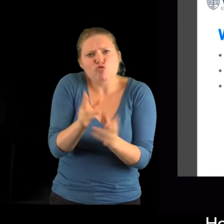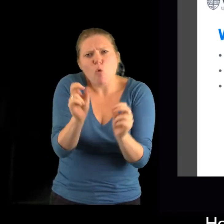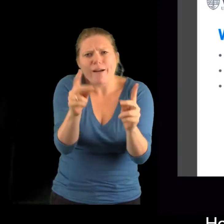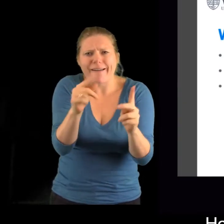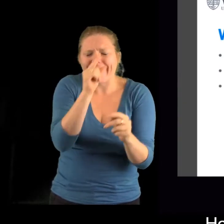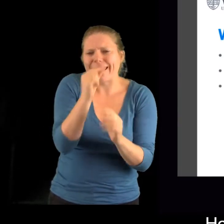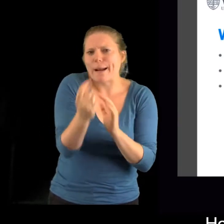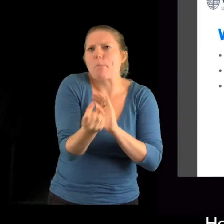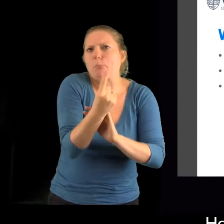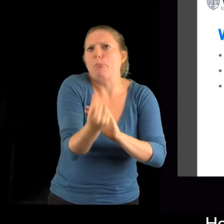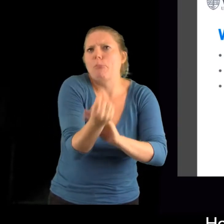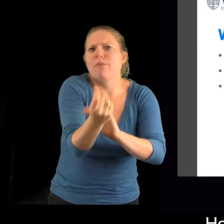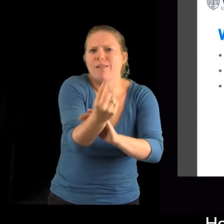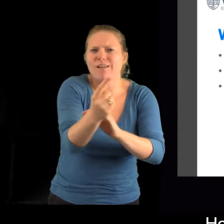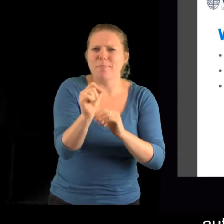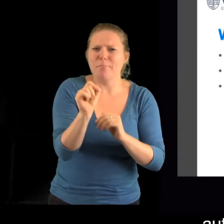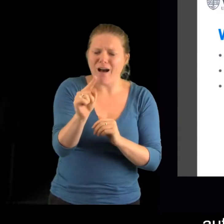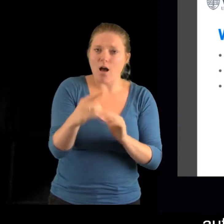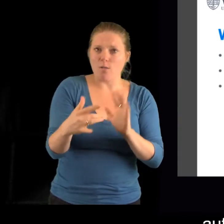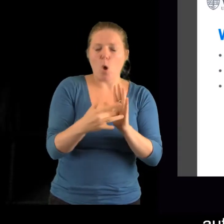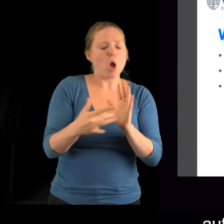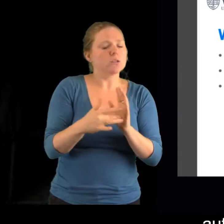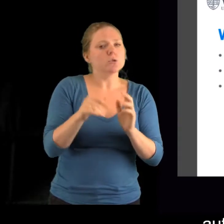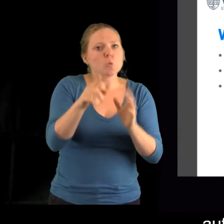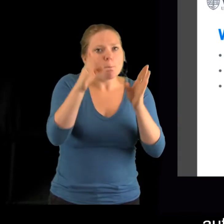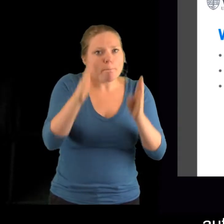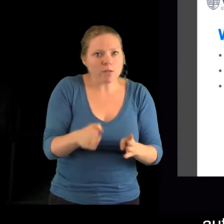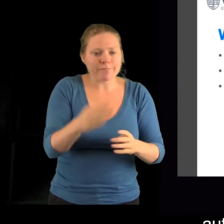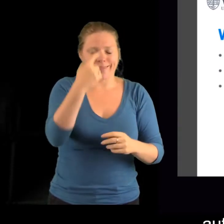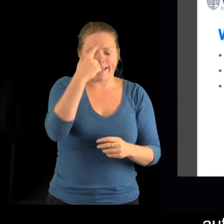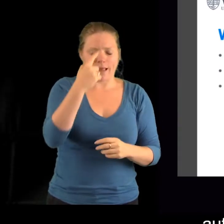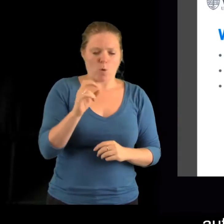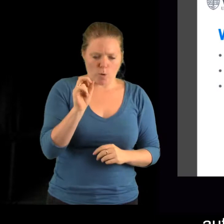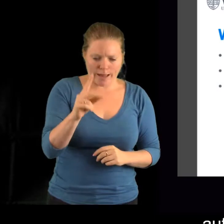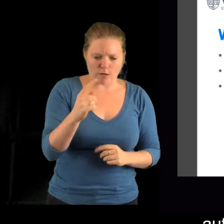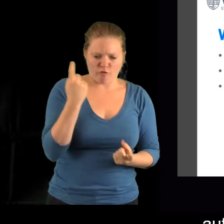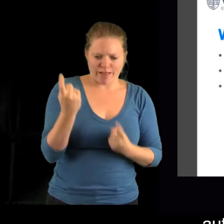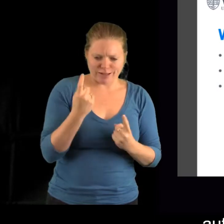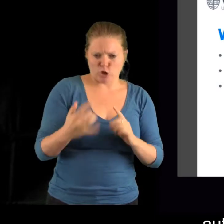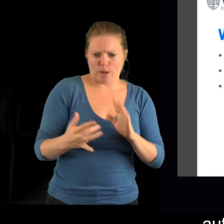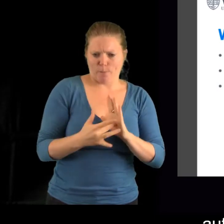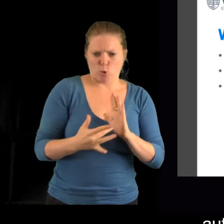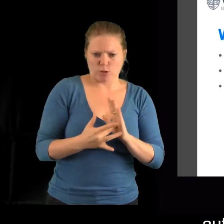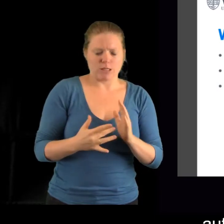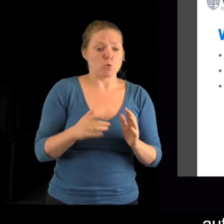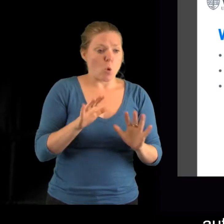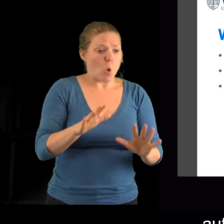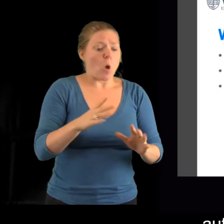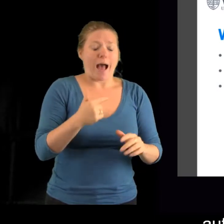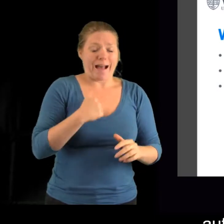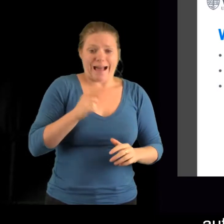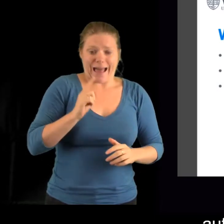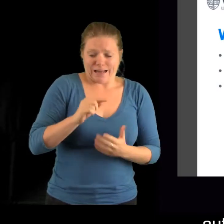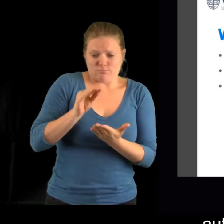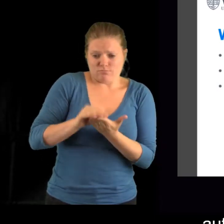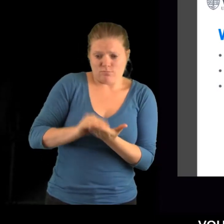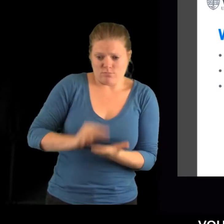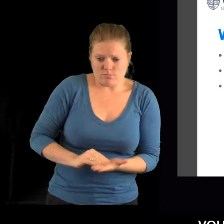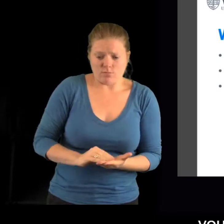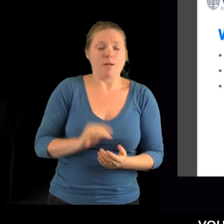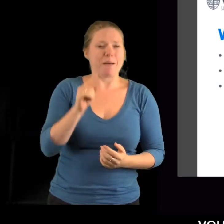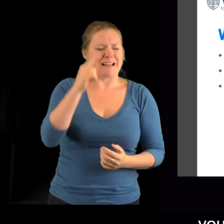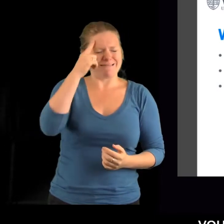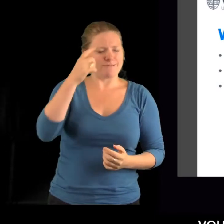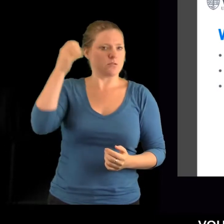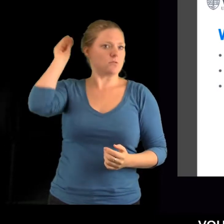when you're leaving any assignment, you shouldn't automatically think about your grocery list that you have to go shopping for. You got to get to the next thing. You